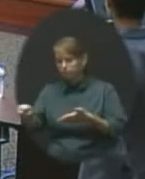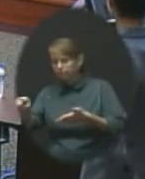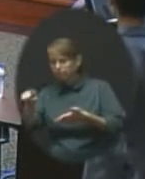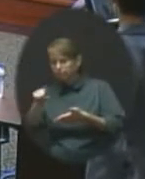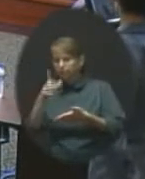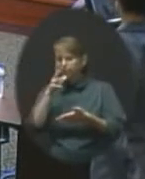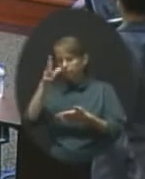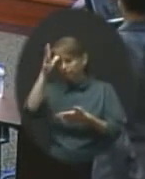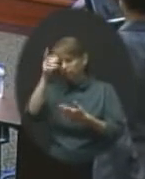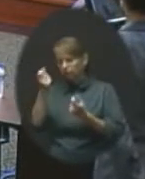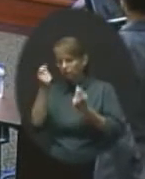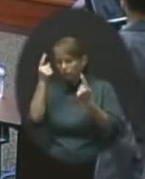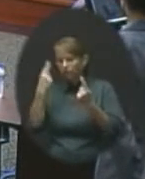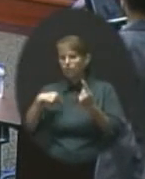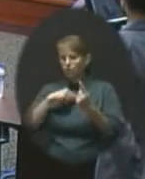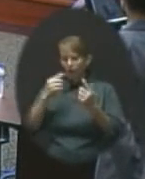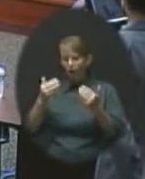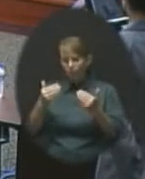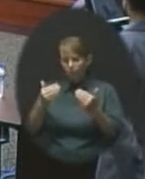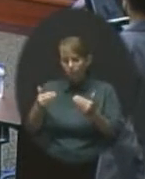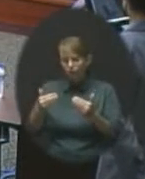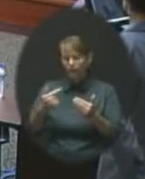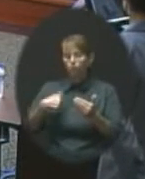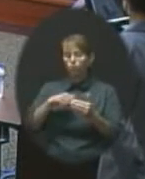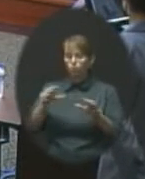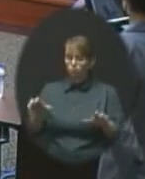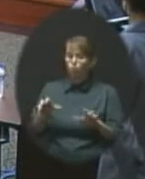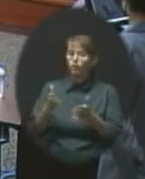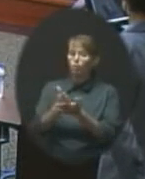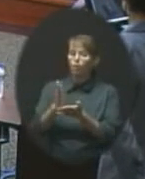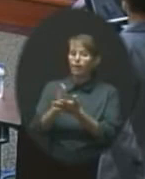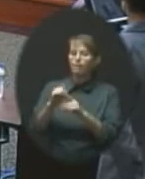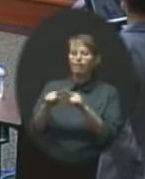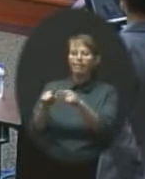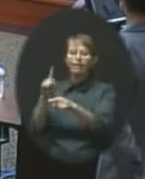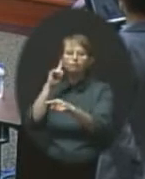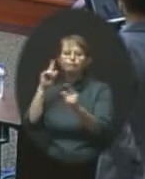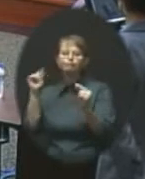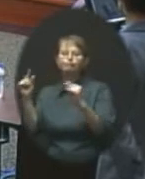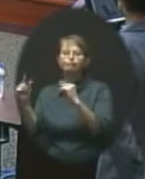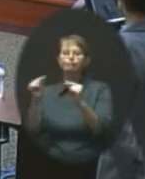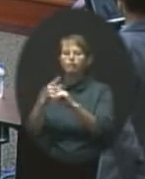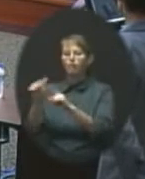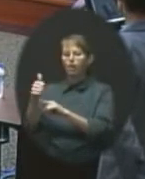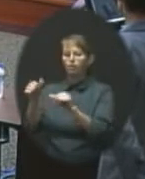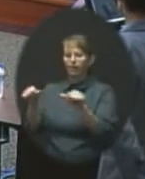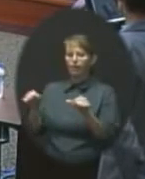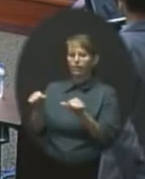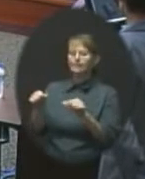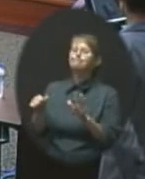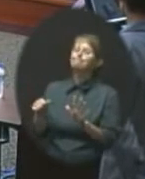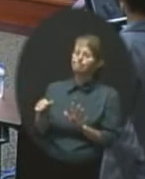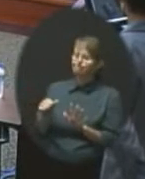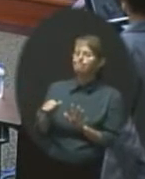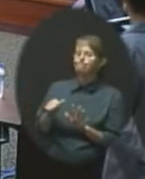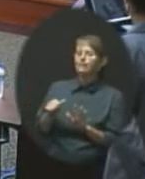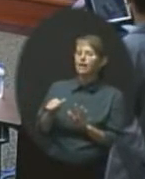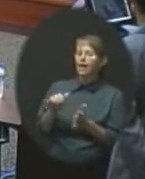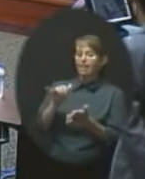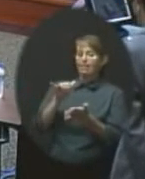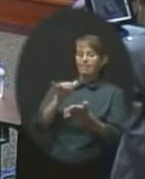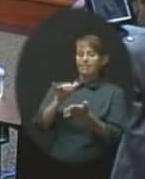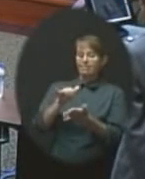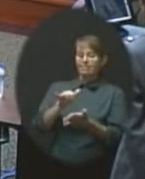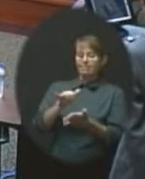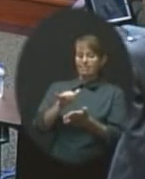know, we're moving forward, we're doing okay, when they're hearing another story somewhere else? And I think that's where we're going to have to be good